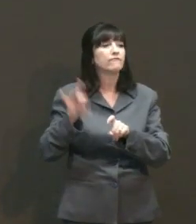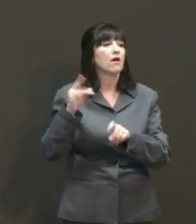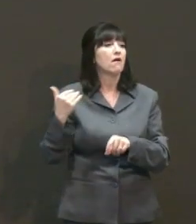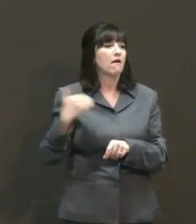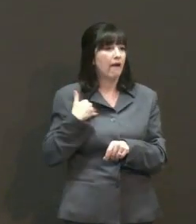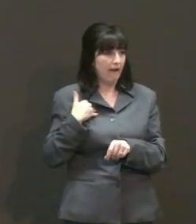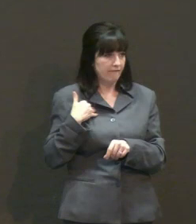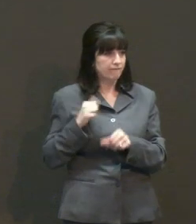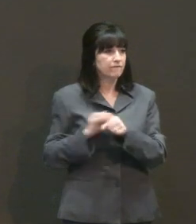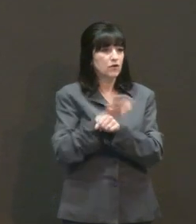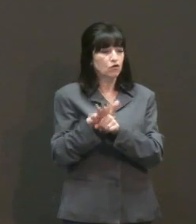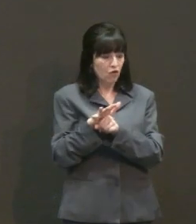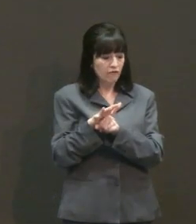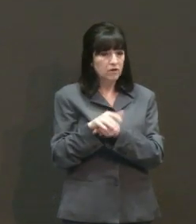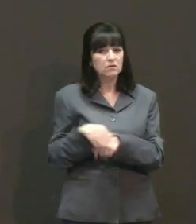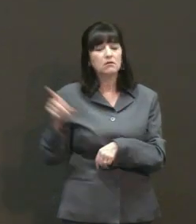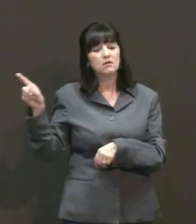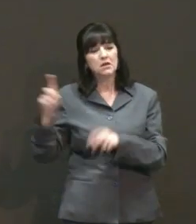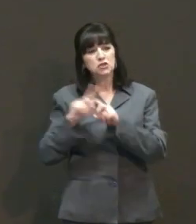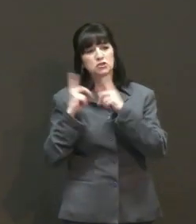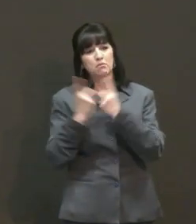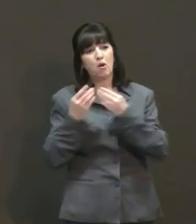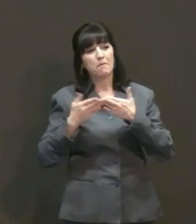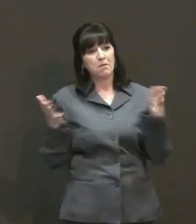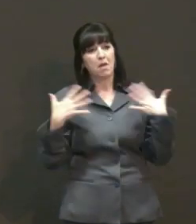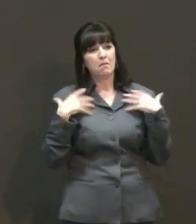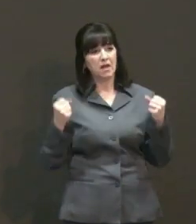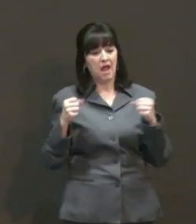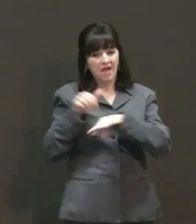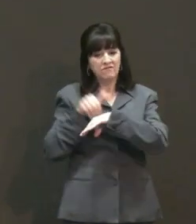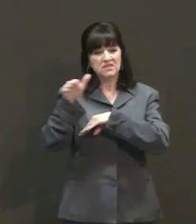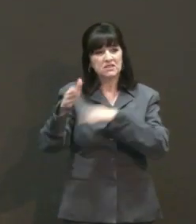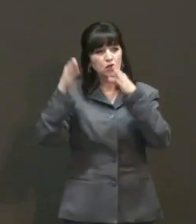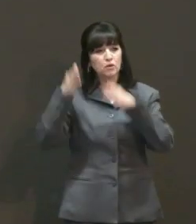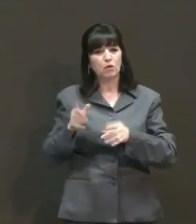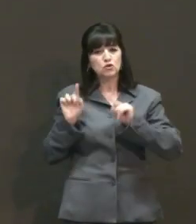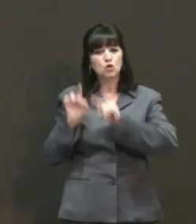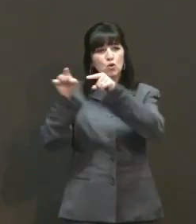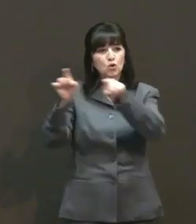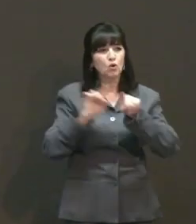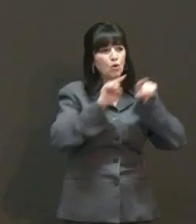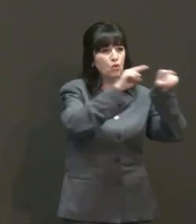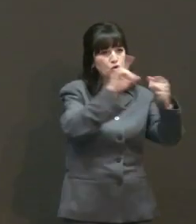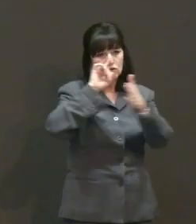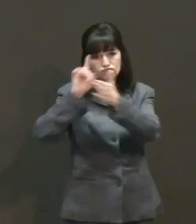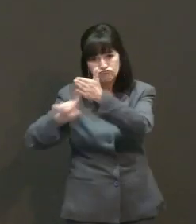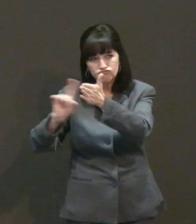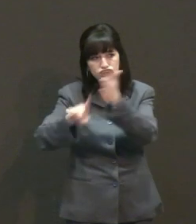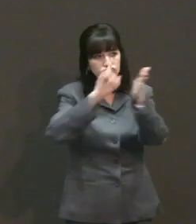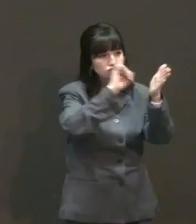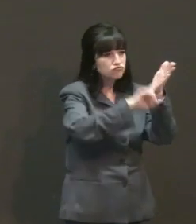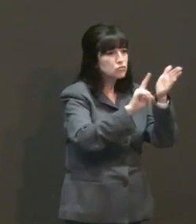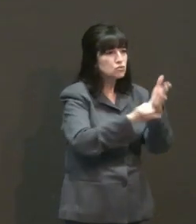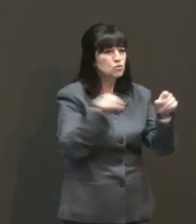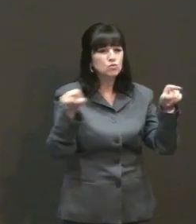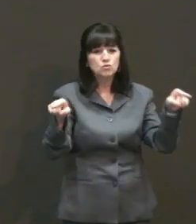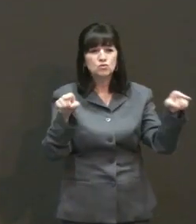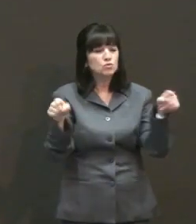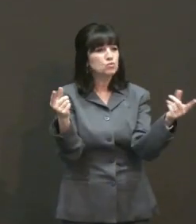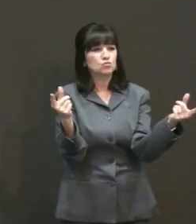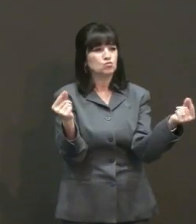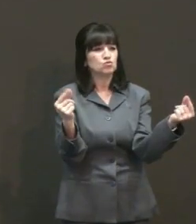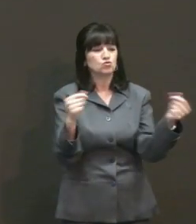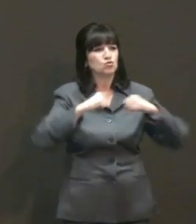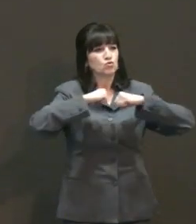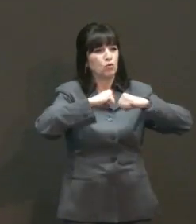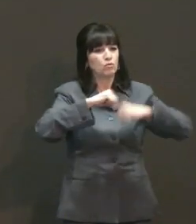an investigator to look at the situation there, to observe and learn about the protective measures